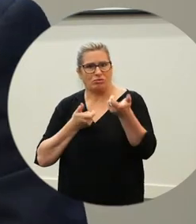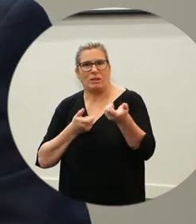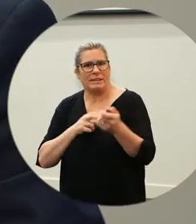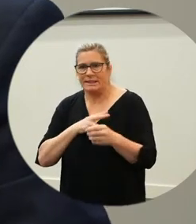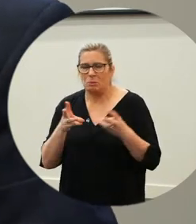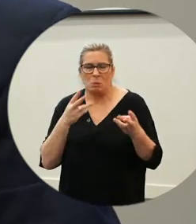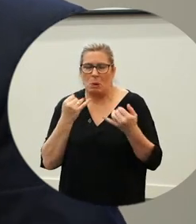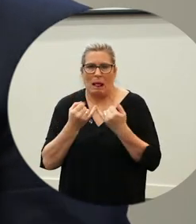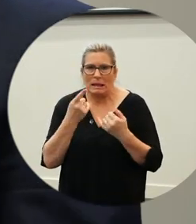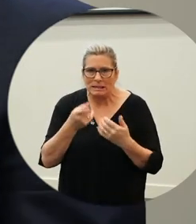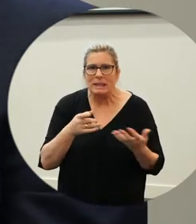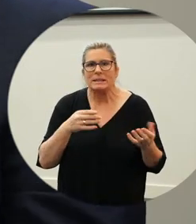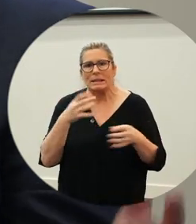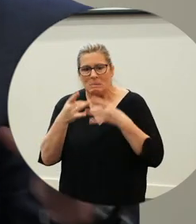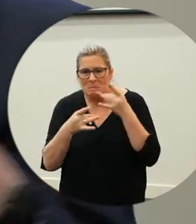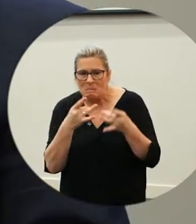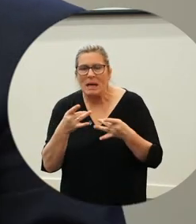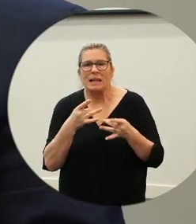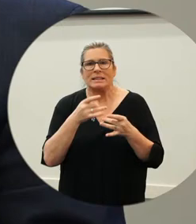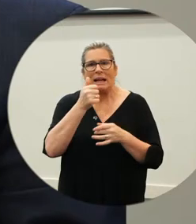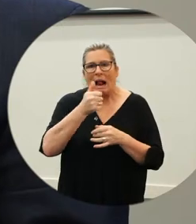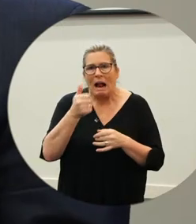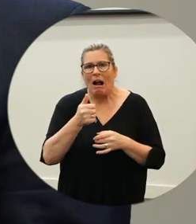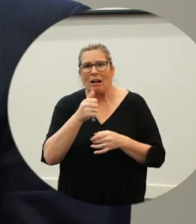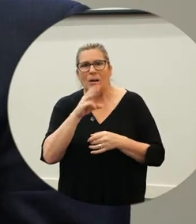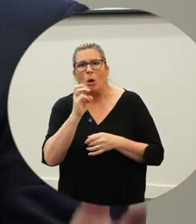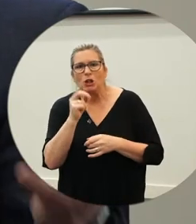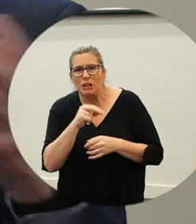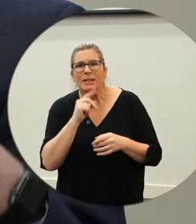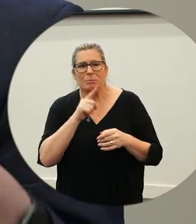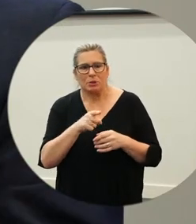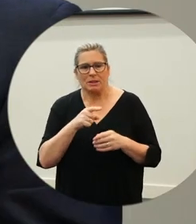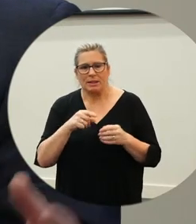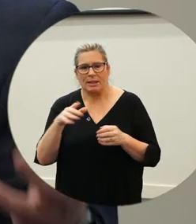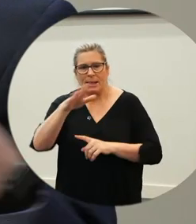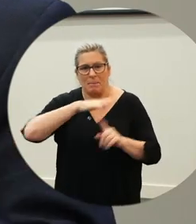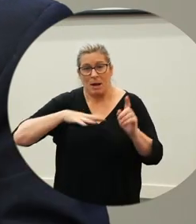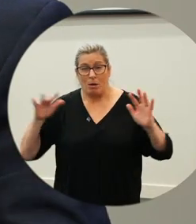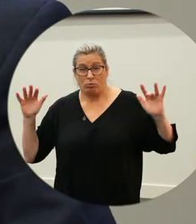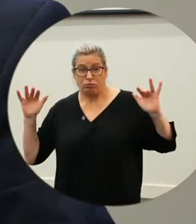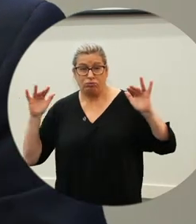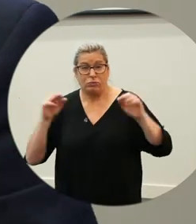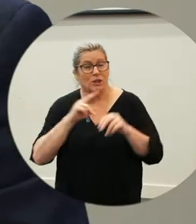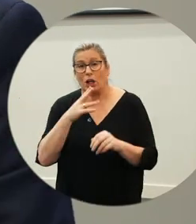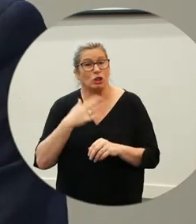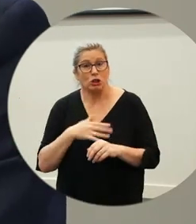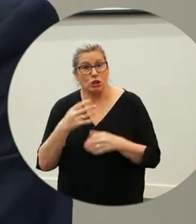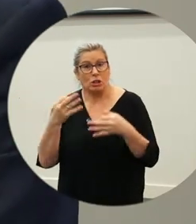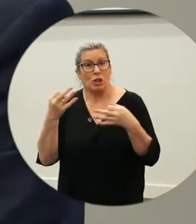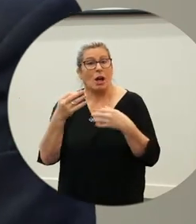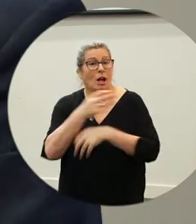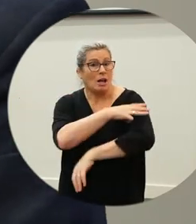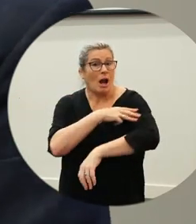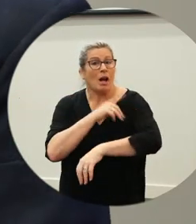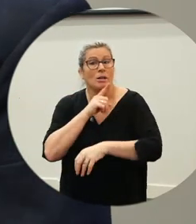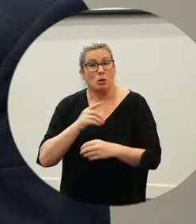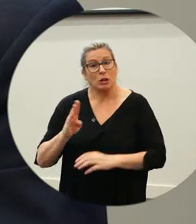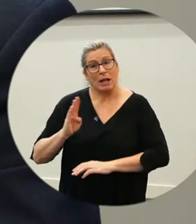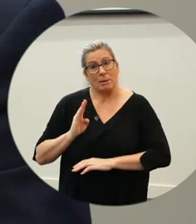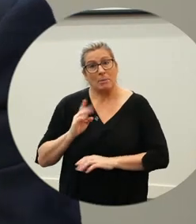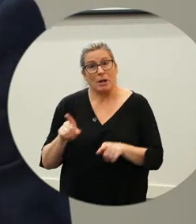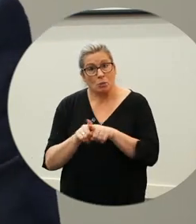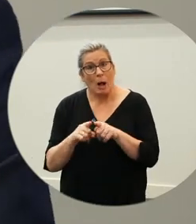that. What happened was the place was flooded. Not just by guards, but by military as well. So